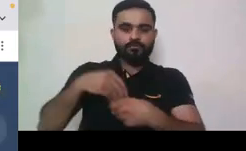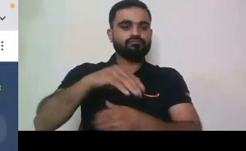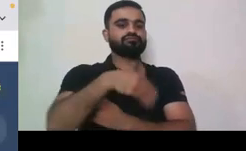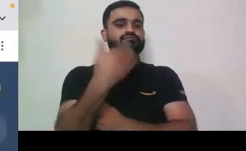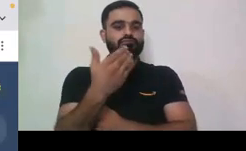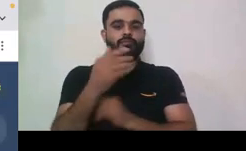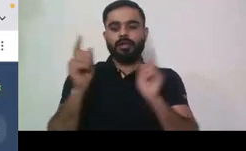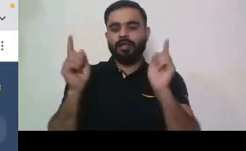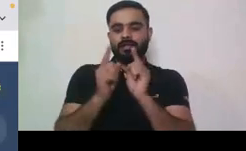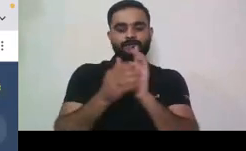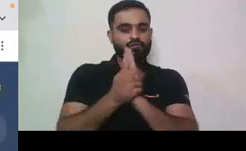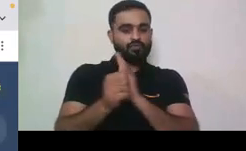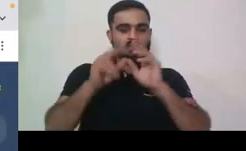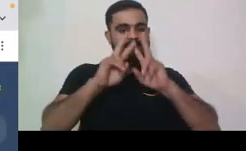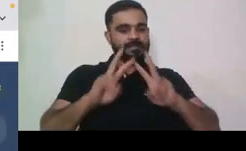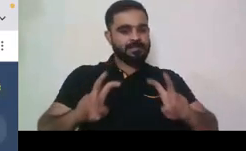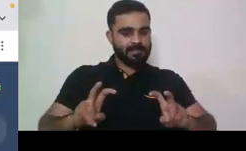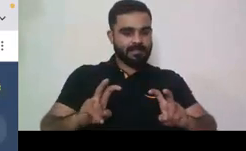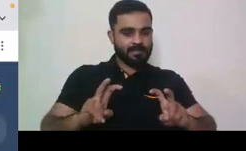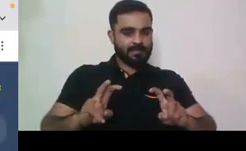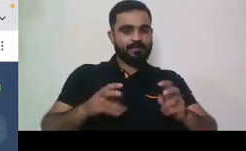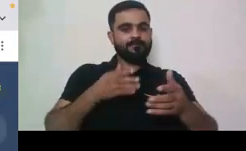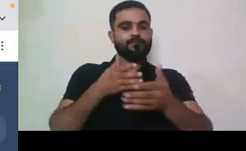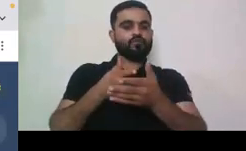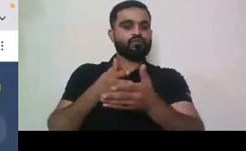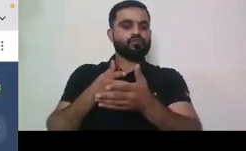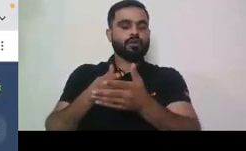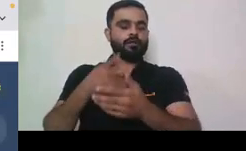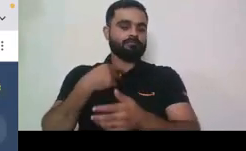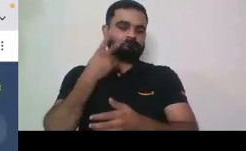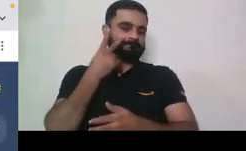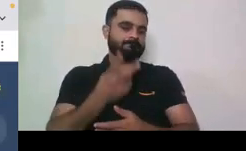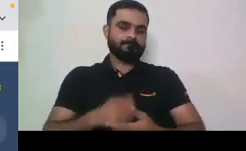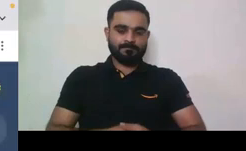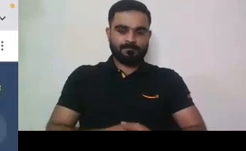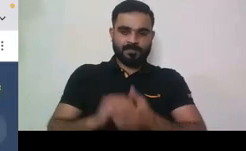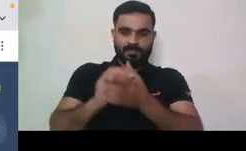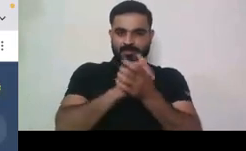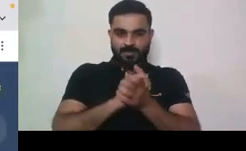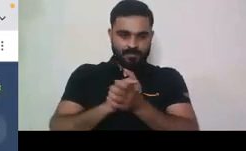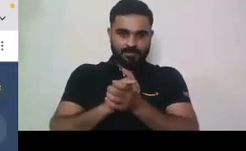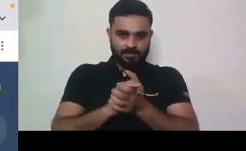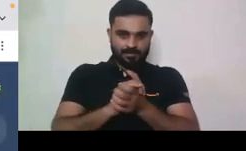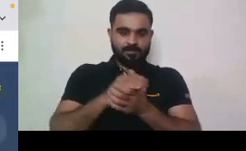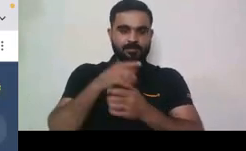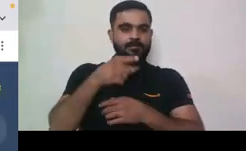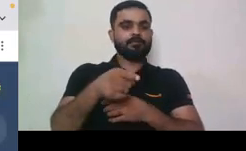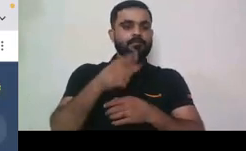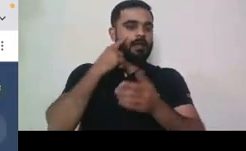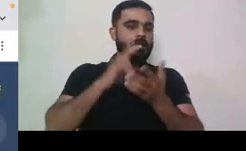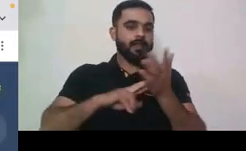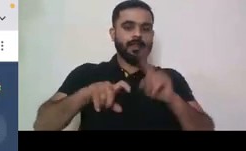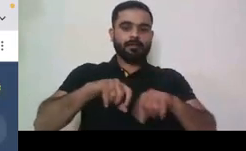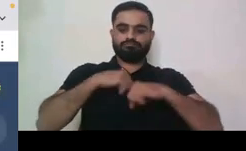a small scale research of any challenges we are facing. Friends, I'm going to keep this link